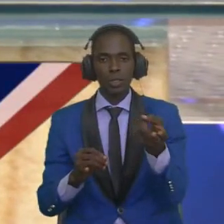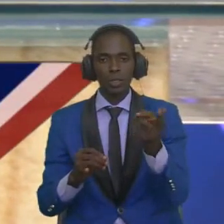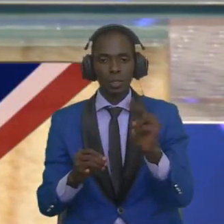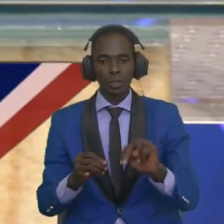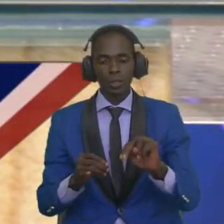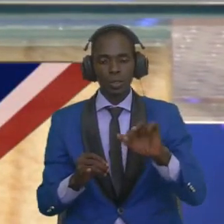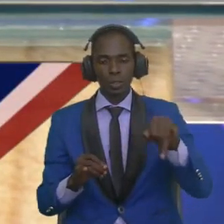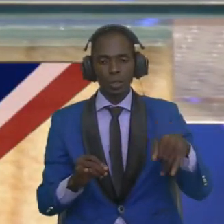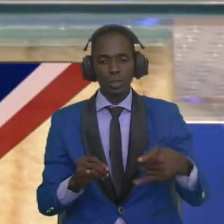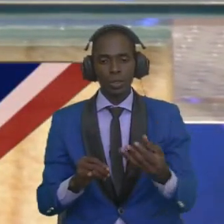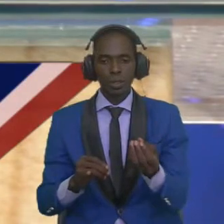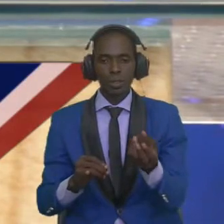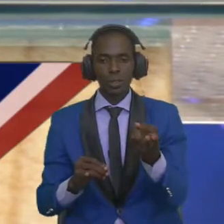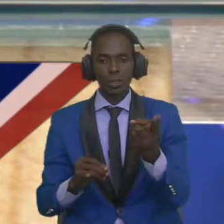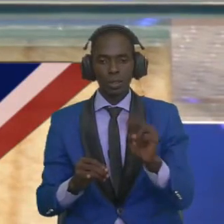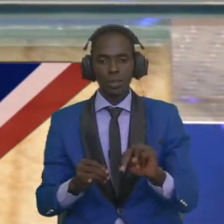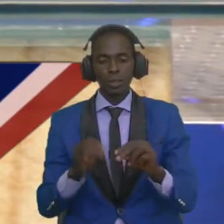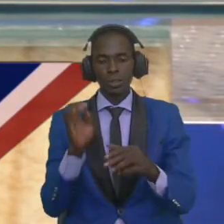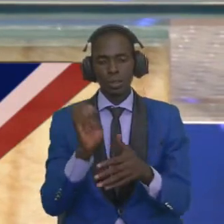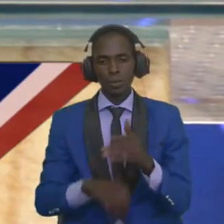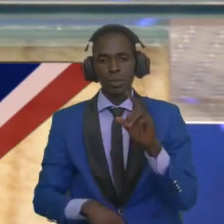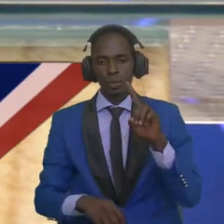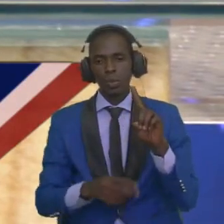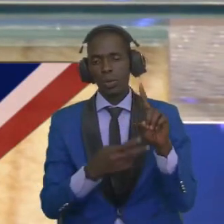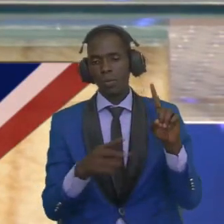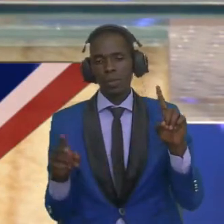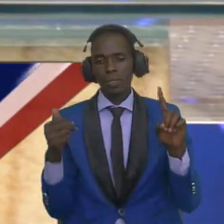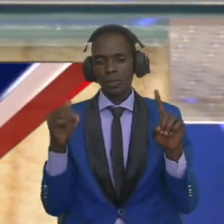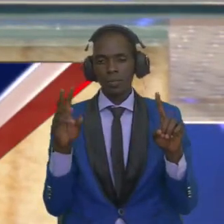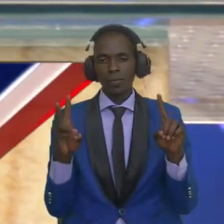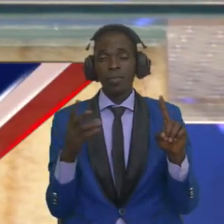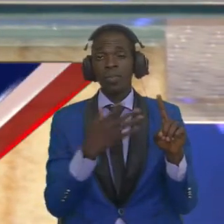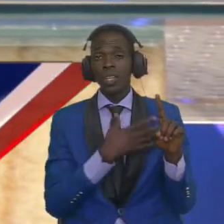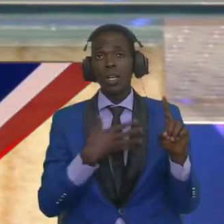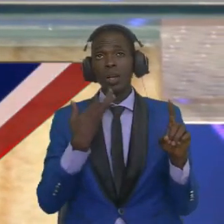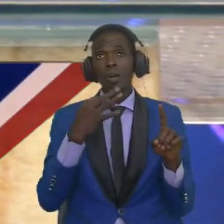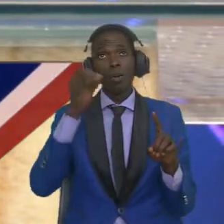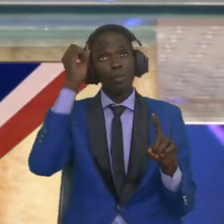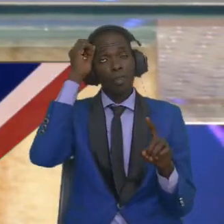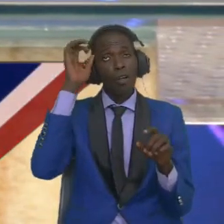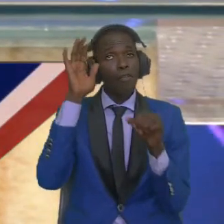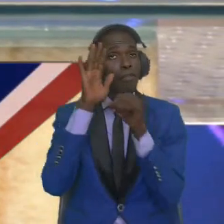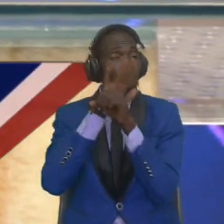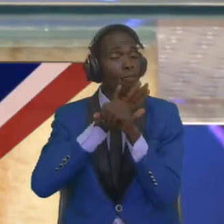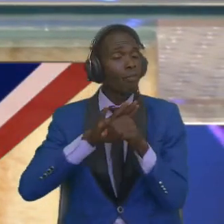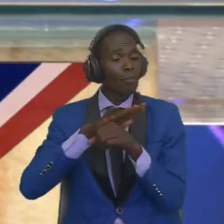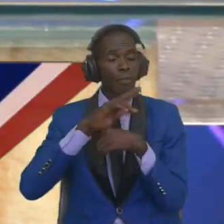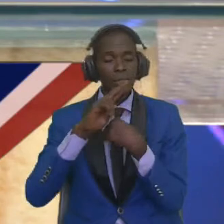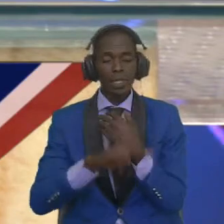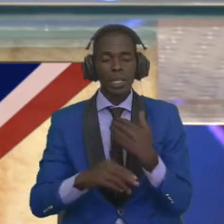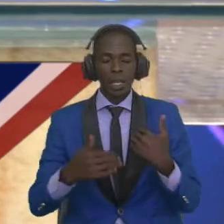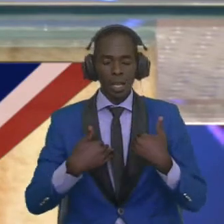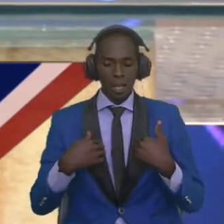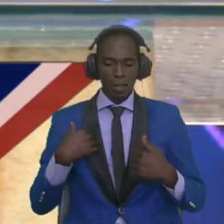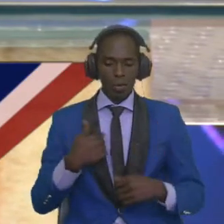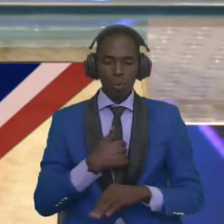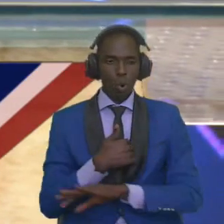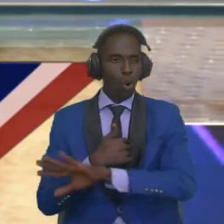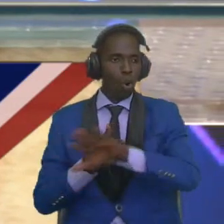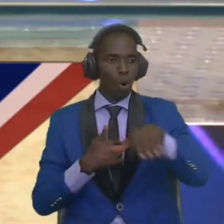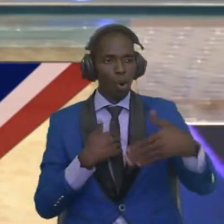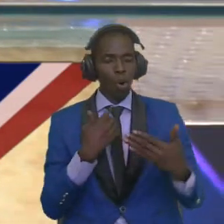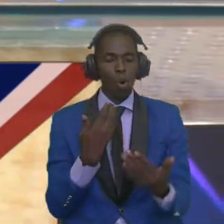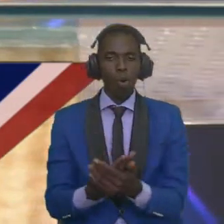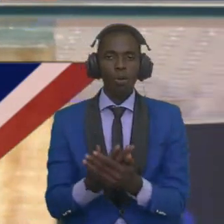from verse 16. And of his fullness have we all received, and